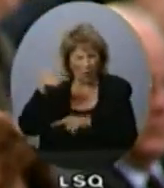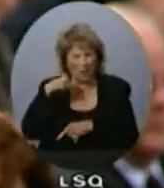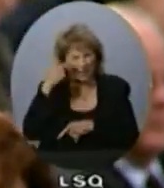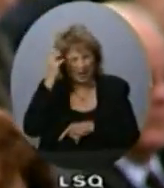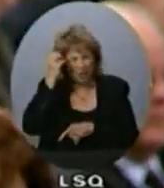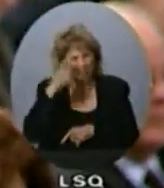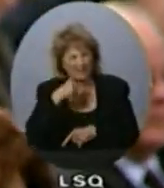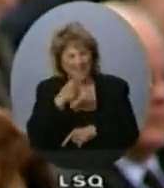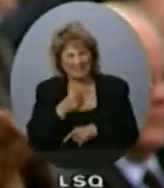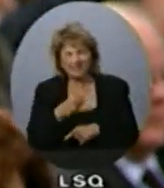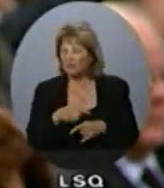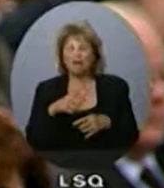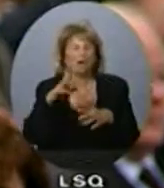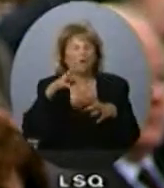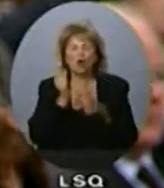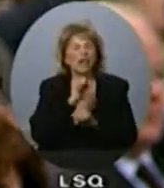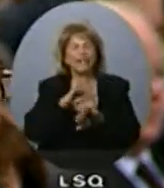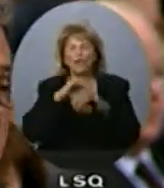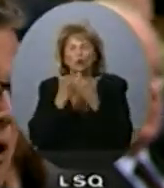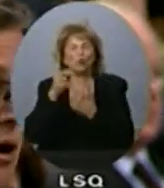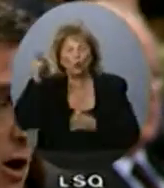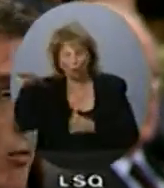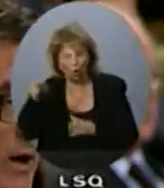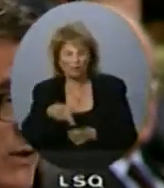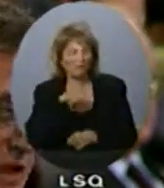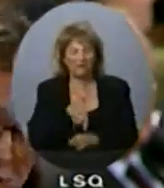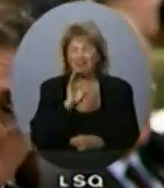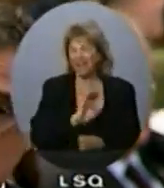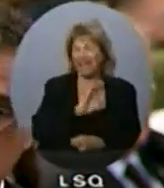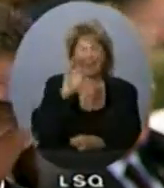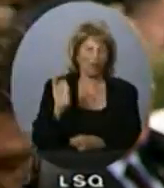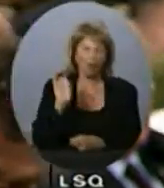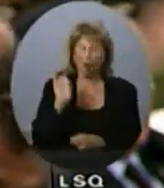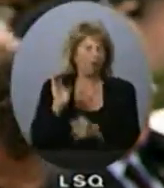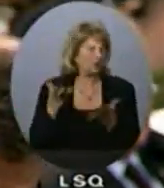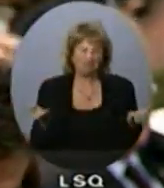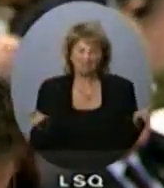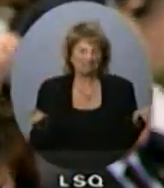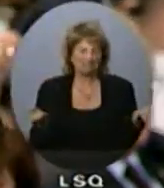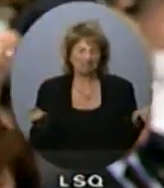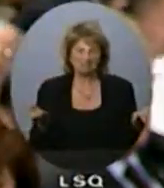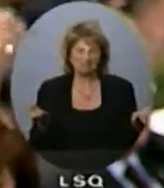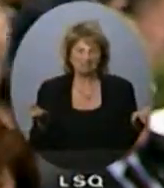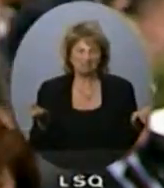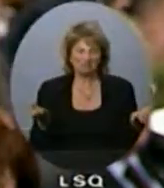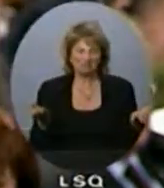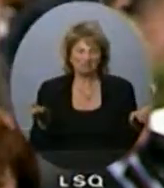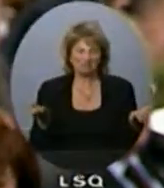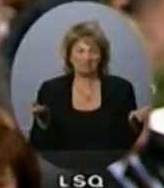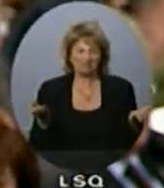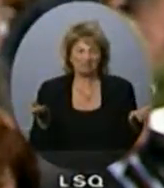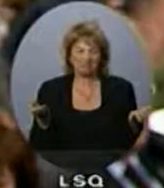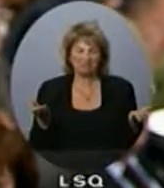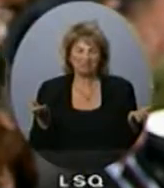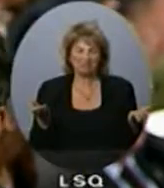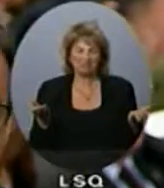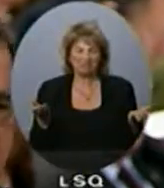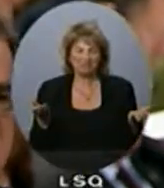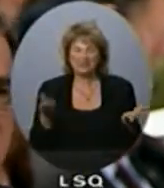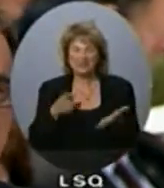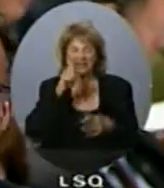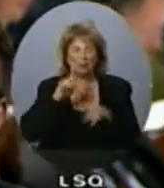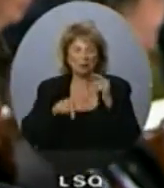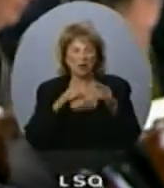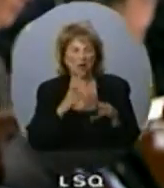and I'll quote, "There will be some losers. There are always some losers." My question is, why is this government